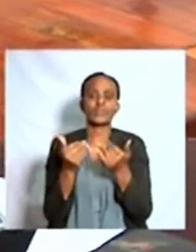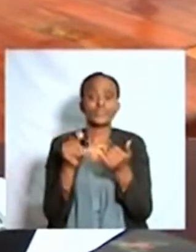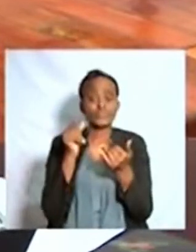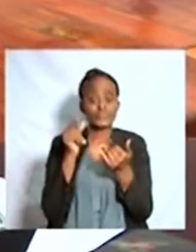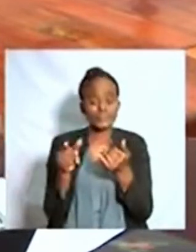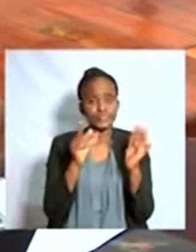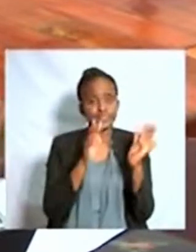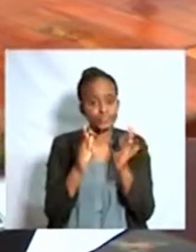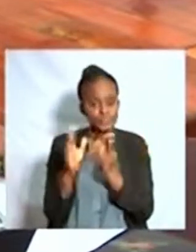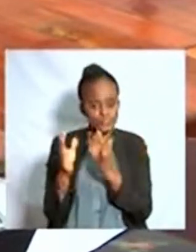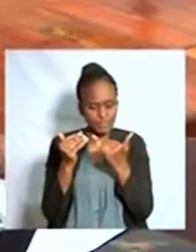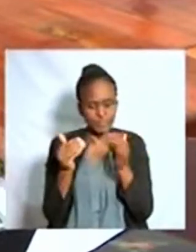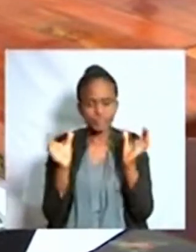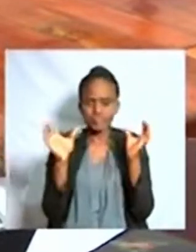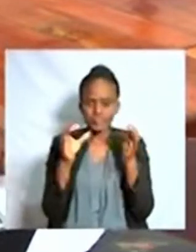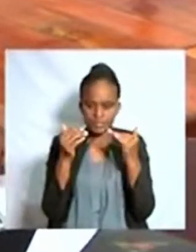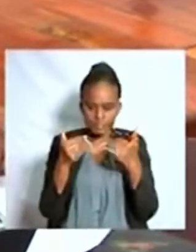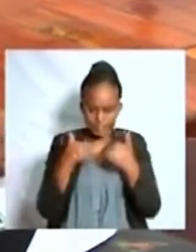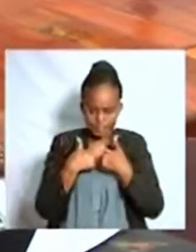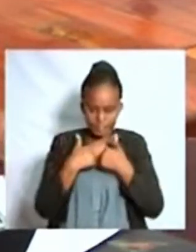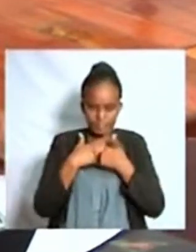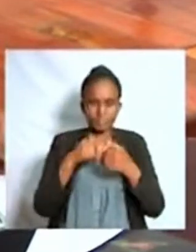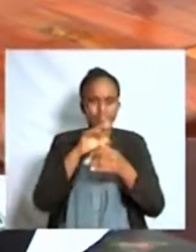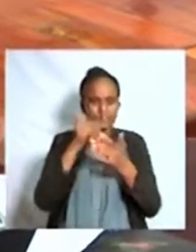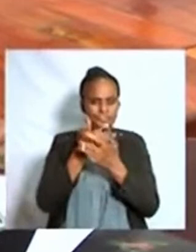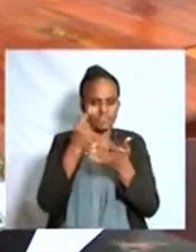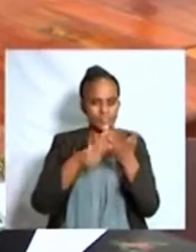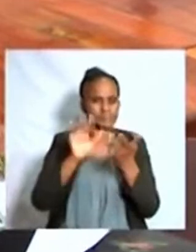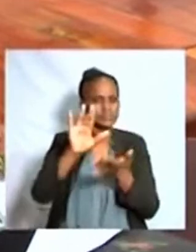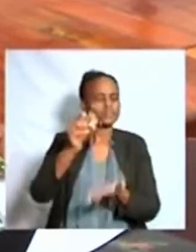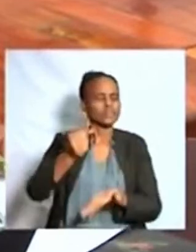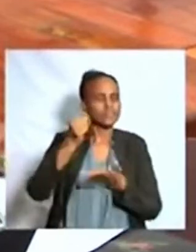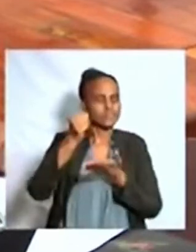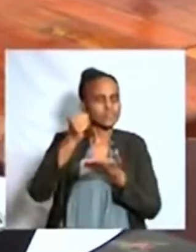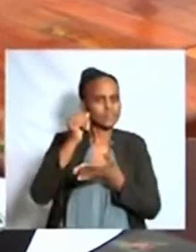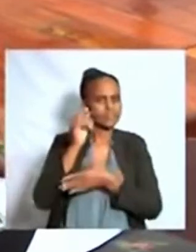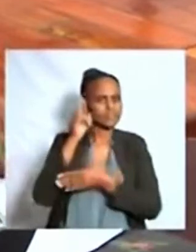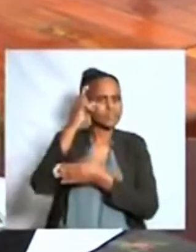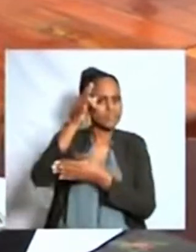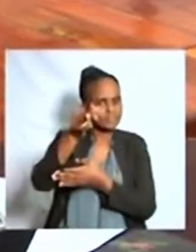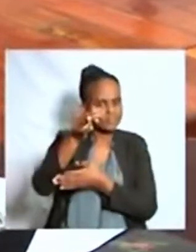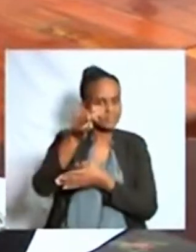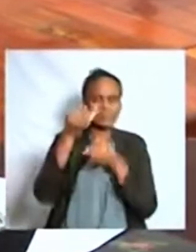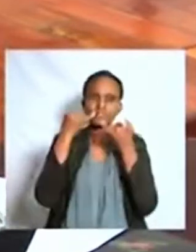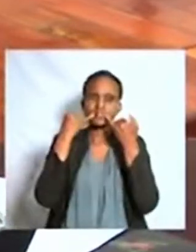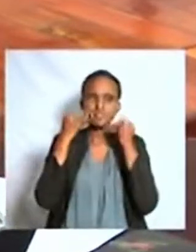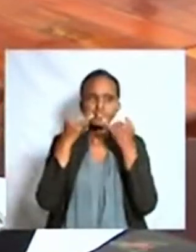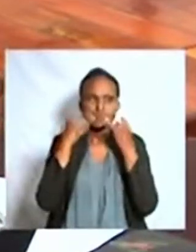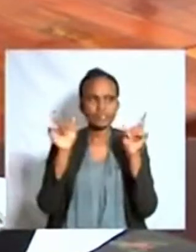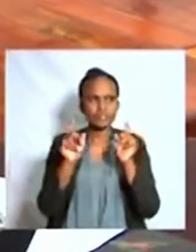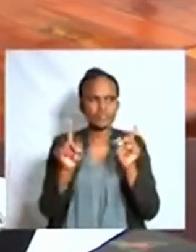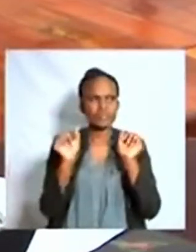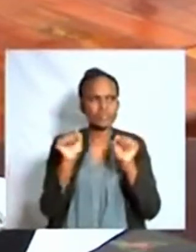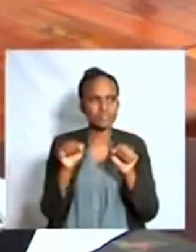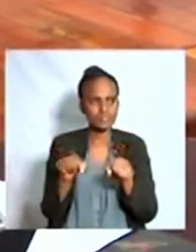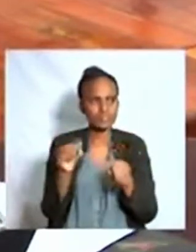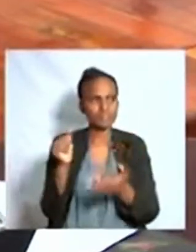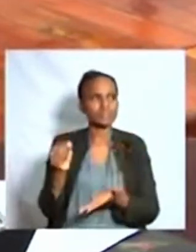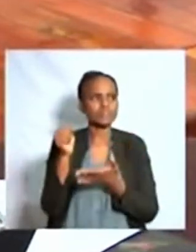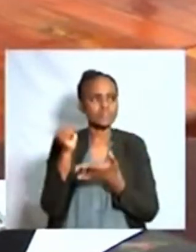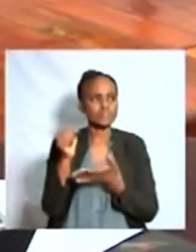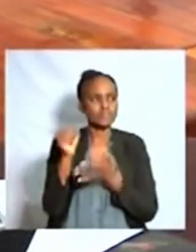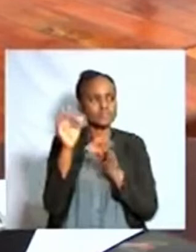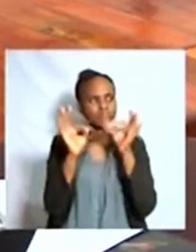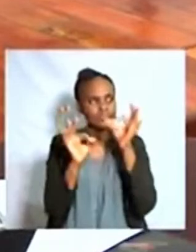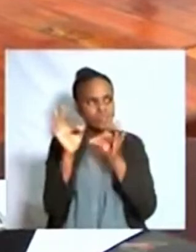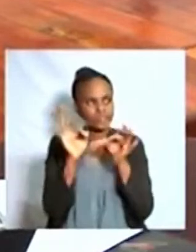remedial measure, the Council is undertaking that it shall base its budgeting in future on updated data, and where possible, the budget will be